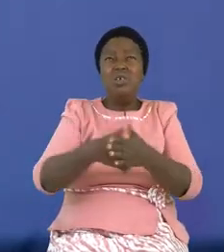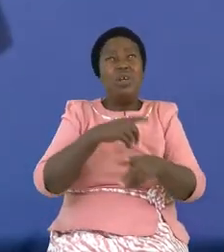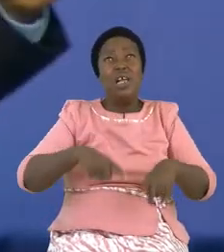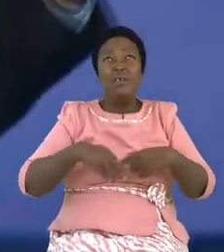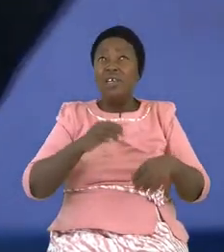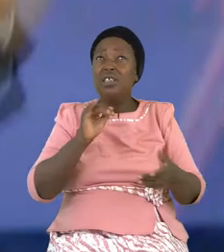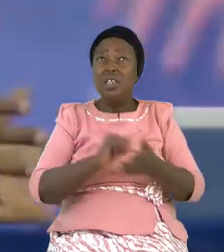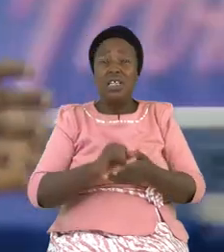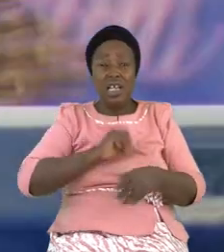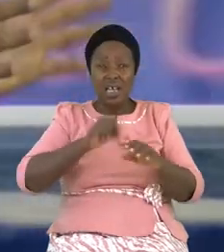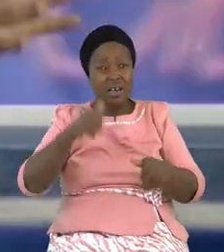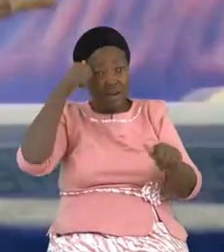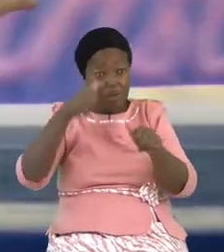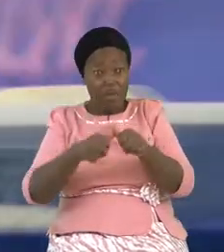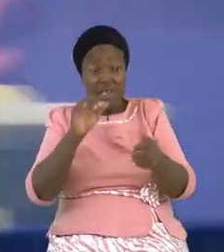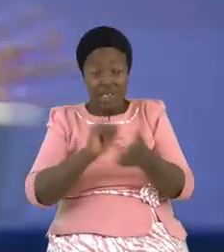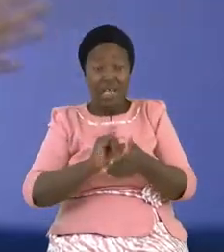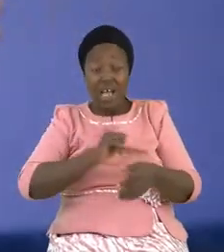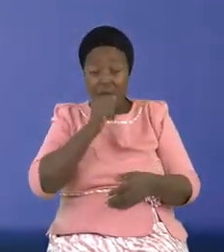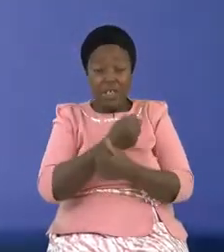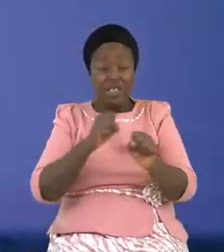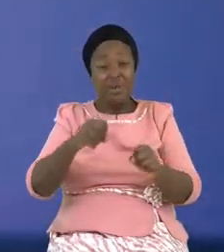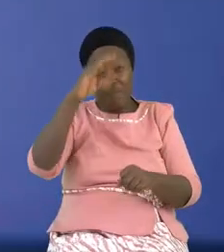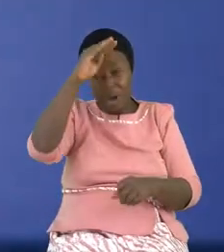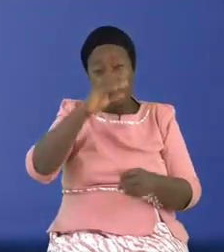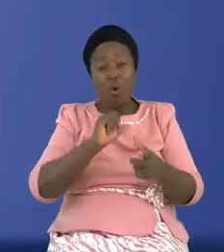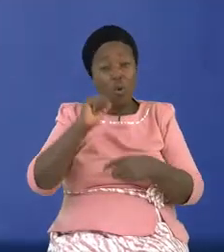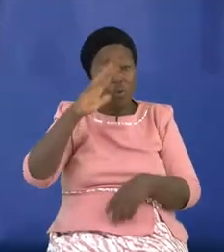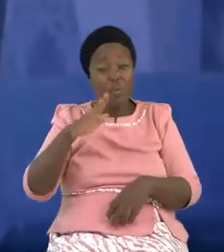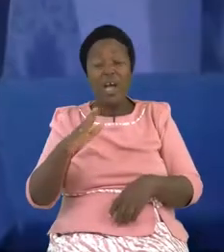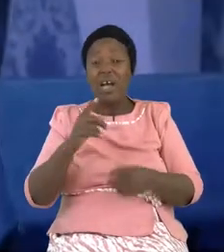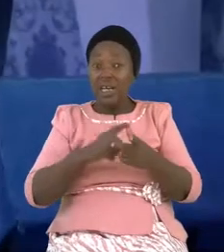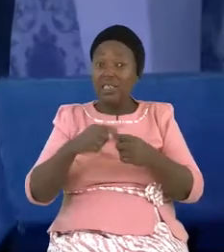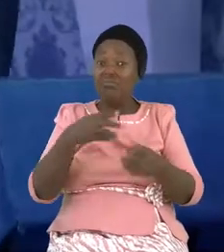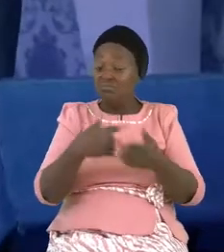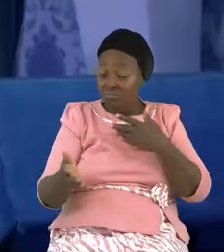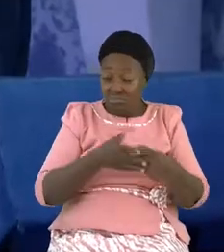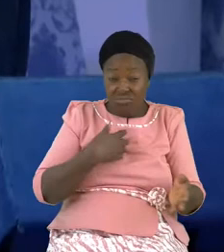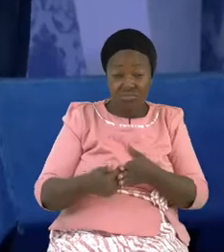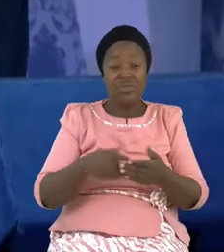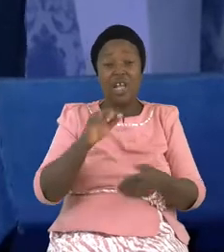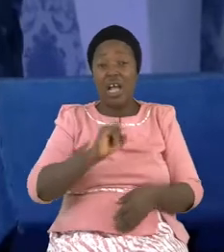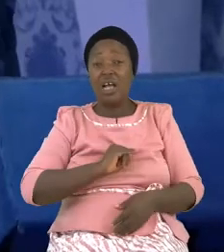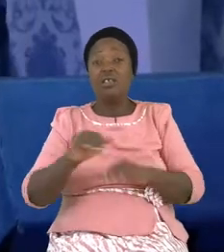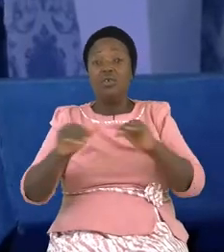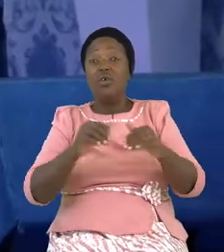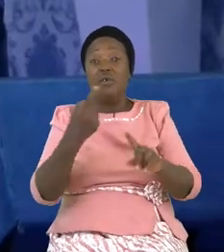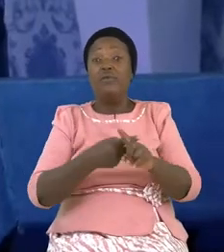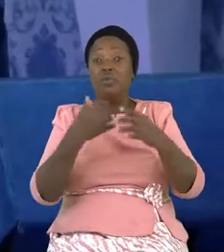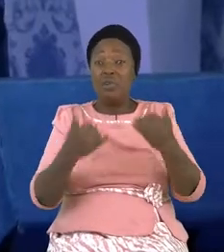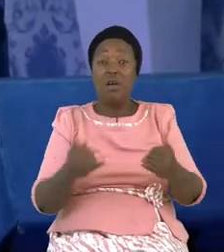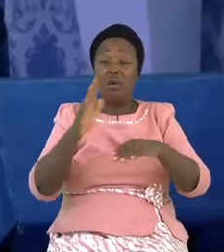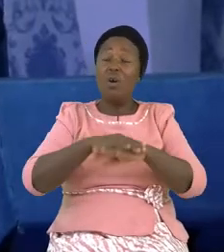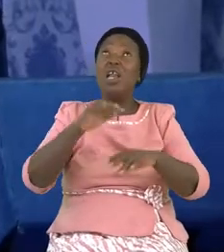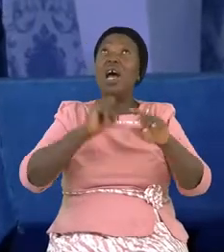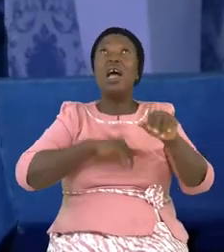that I am a saved man, a saved woman. And whatever I do from now on, I'll remember